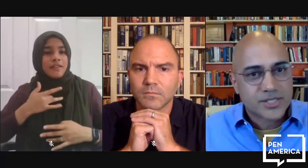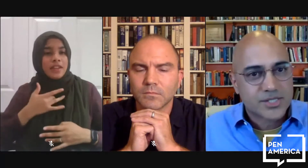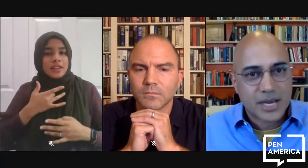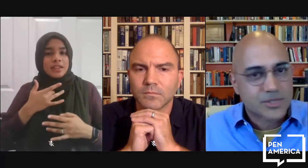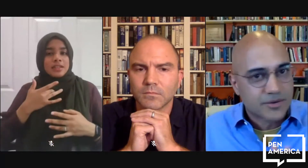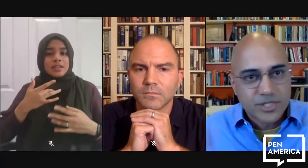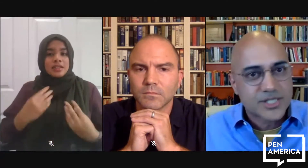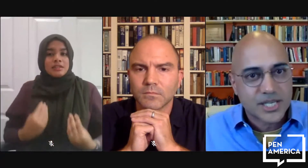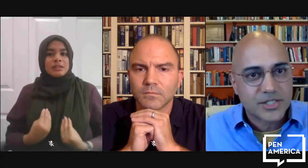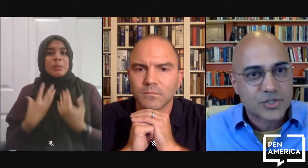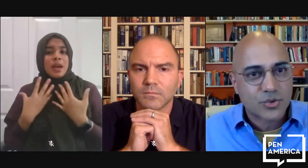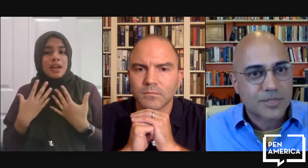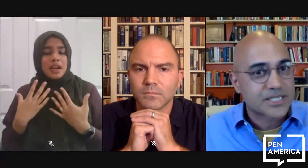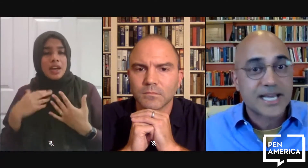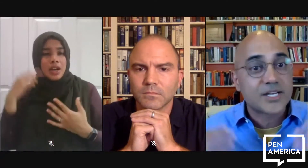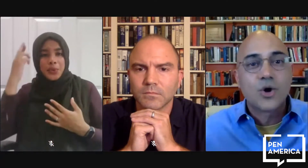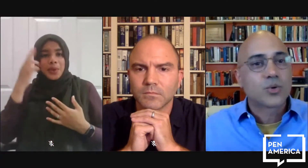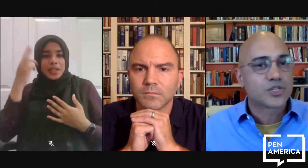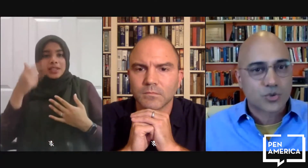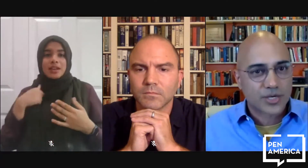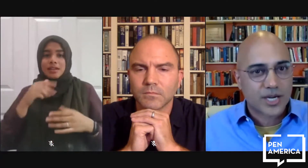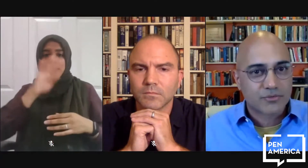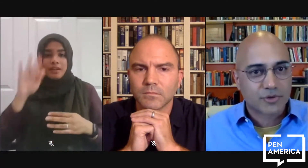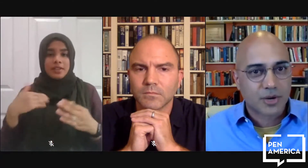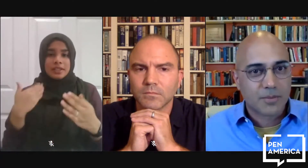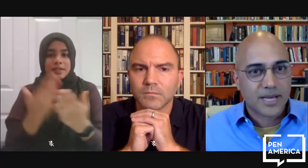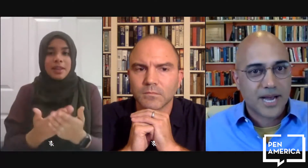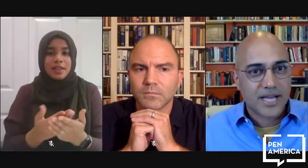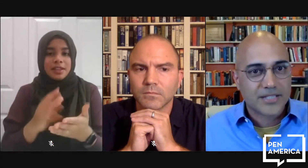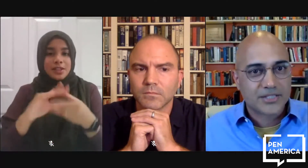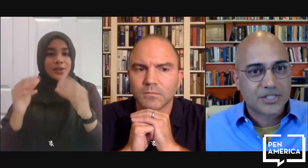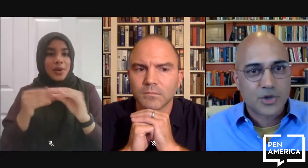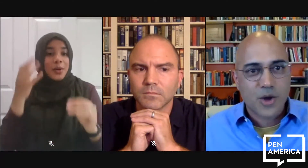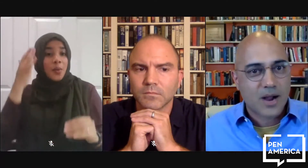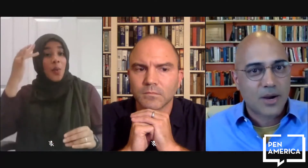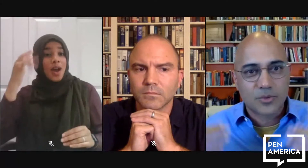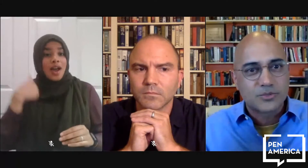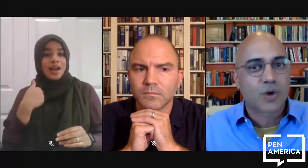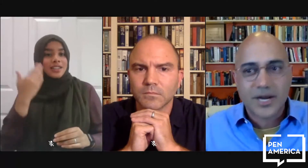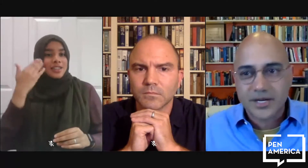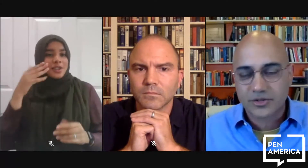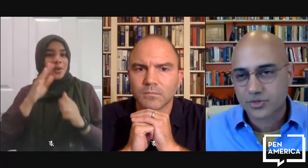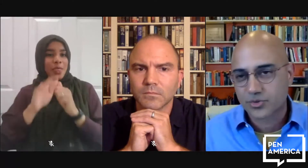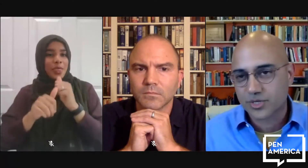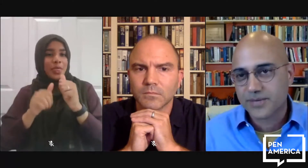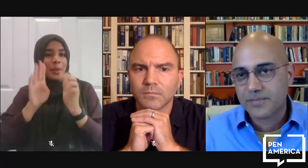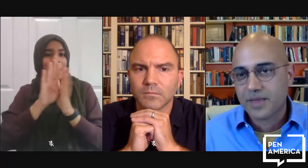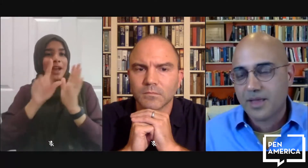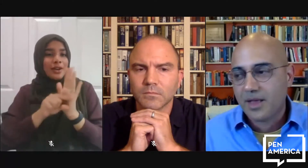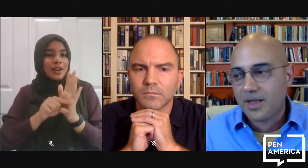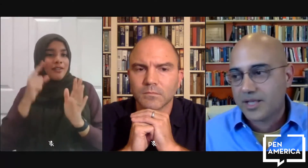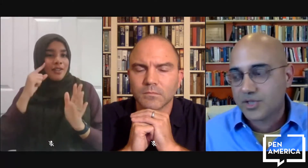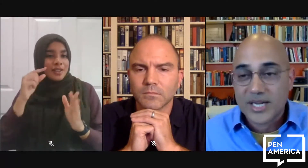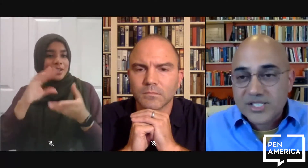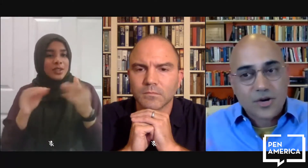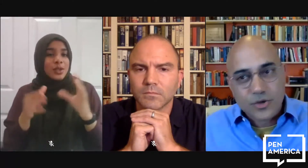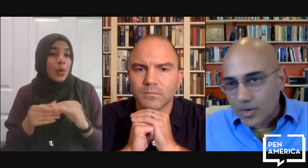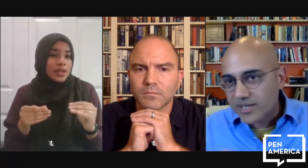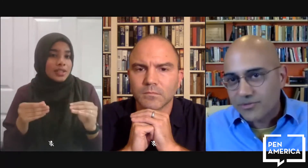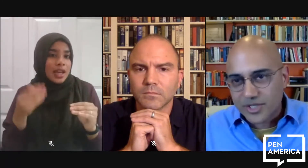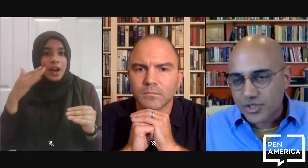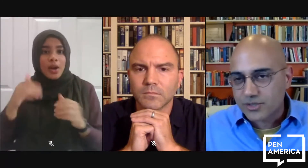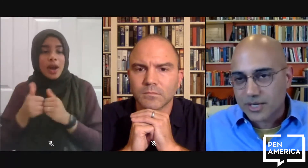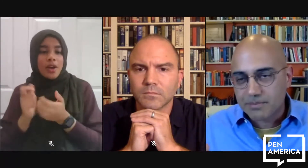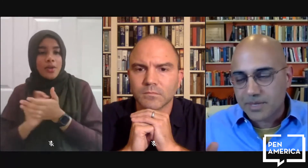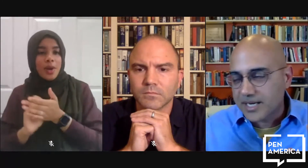going to send the story because I didn't know where the story had come from, and I didn't know how I would write another story. So I started